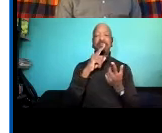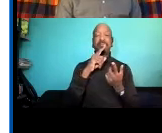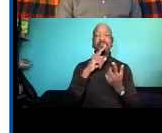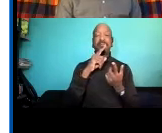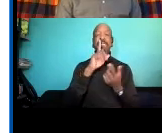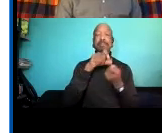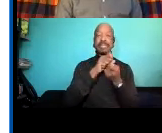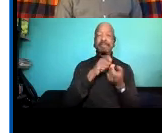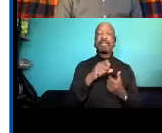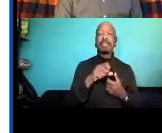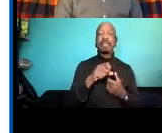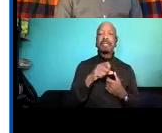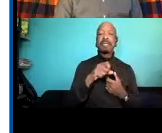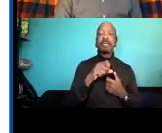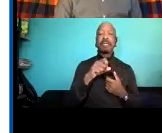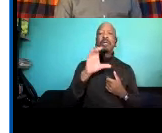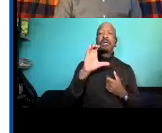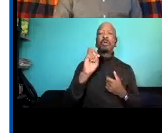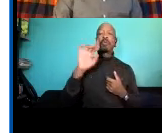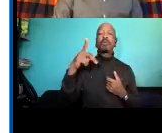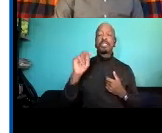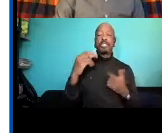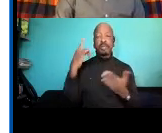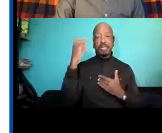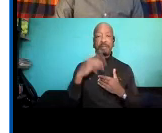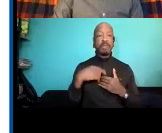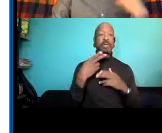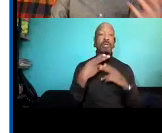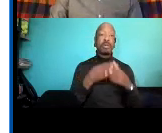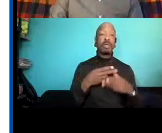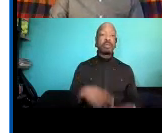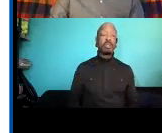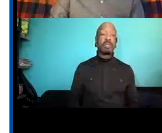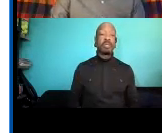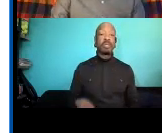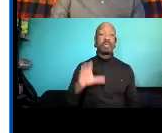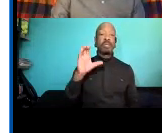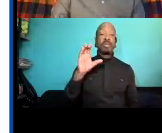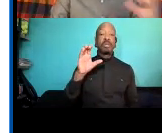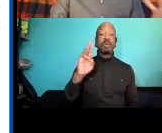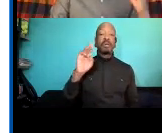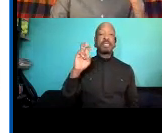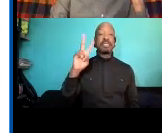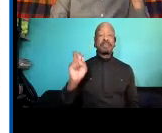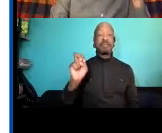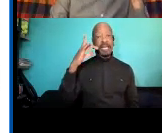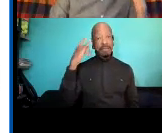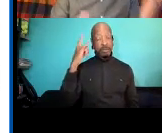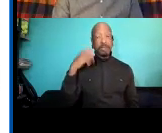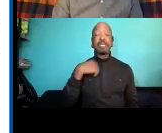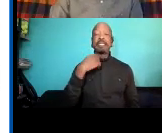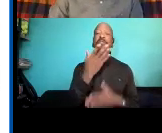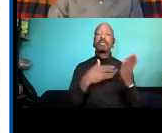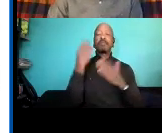in California called the California Cooperative Corporation. And I'm going to give you some reasons why, or some benefits